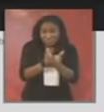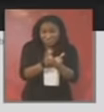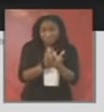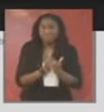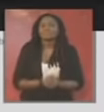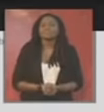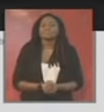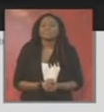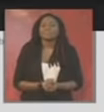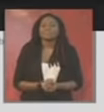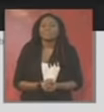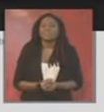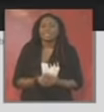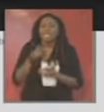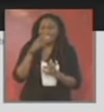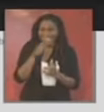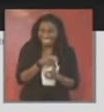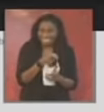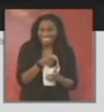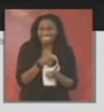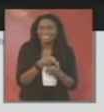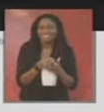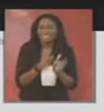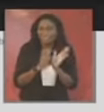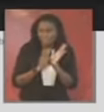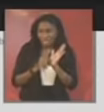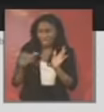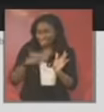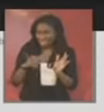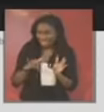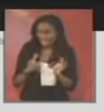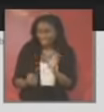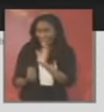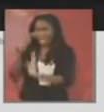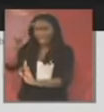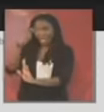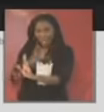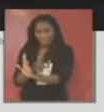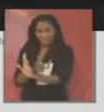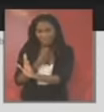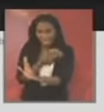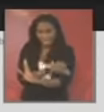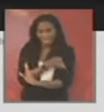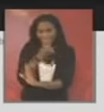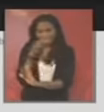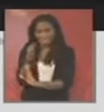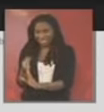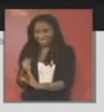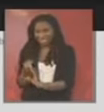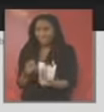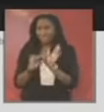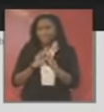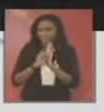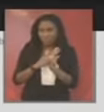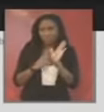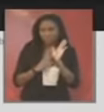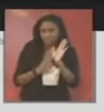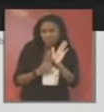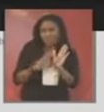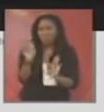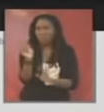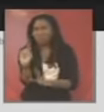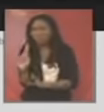epidemic, and some of those cases actually also showed up in April. So you see the call-out labels, the ones that are in squares,